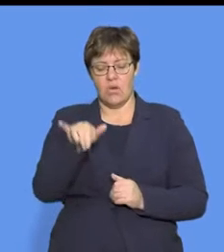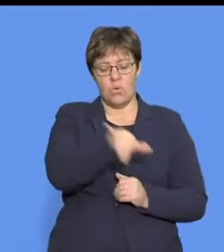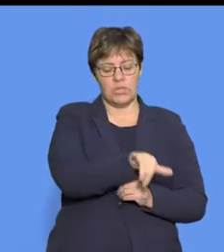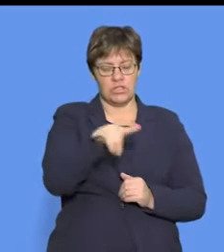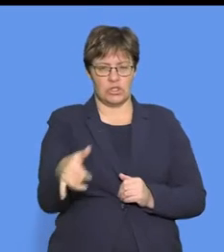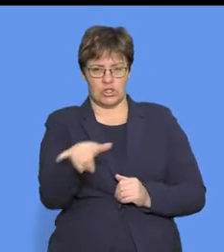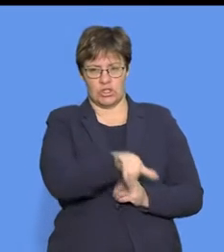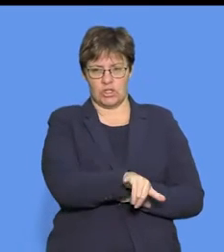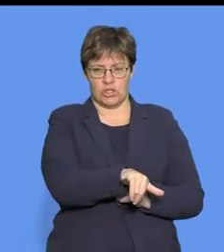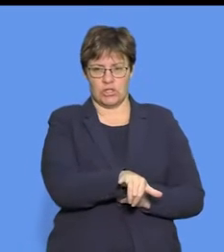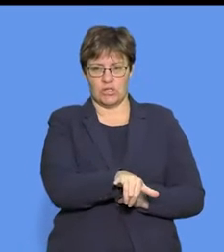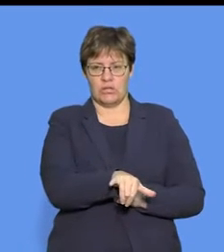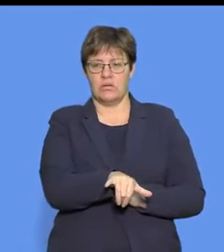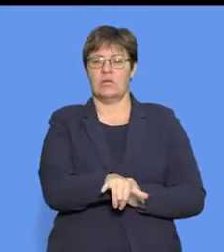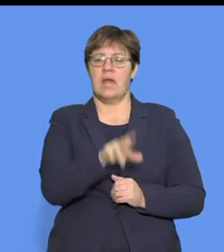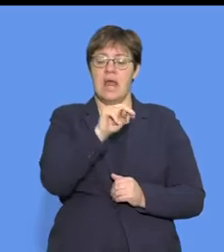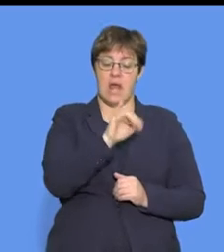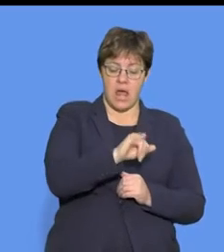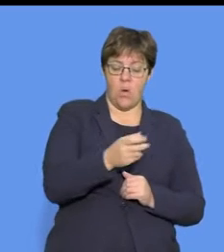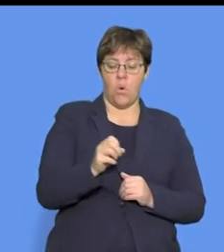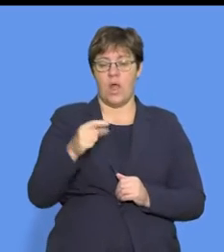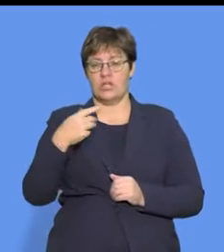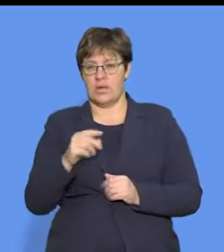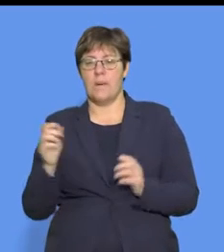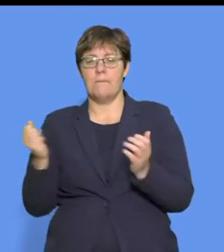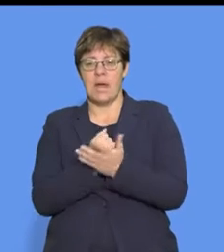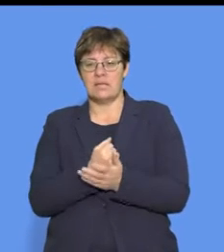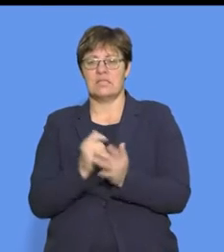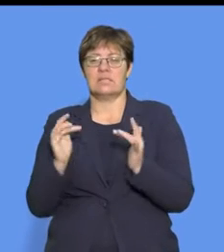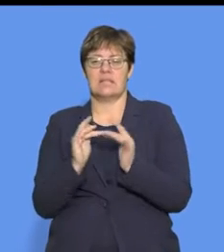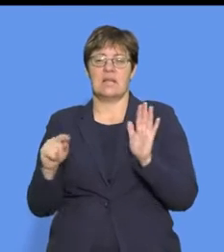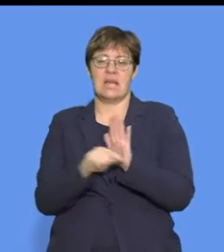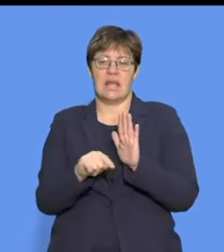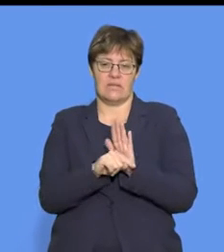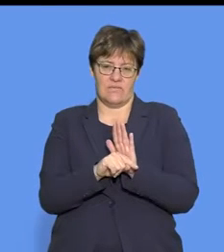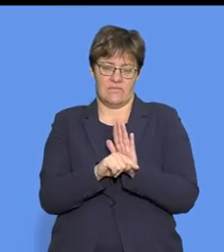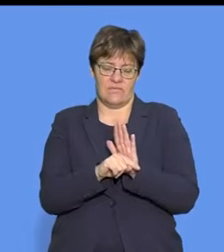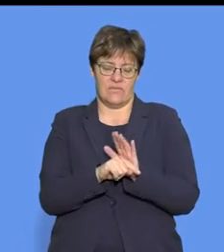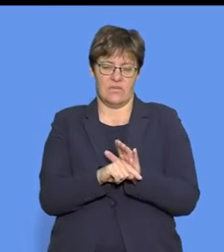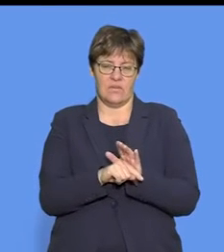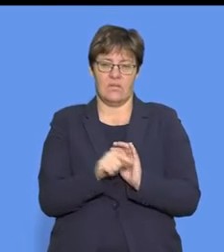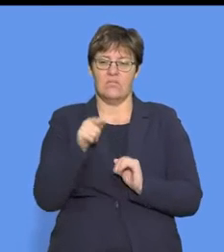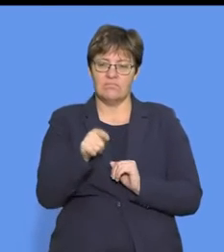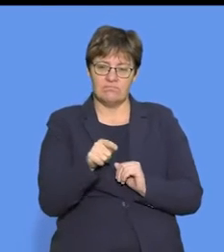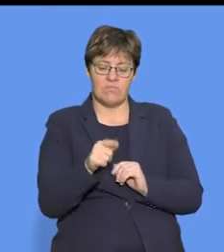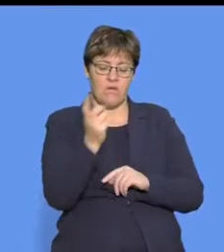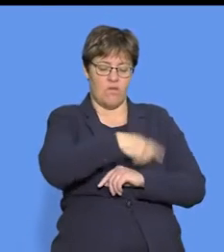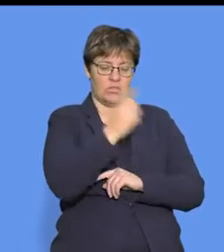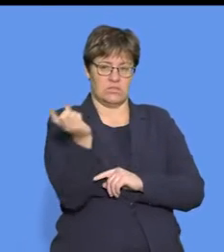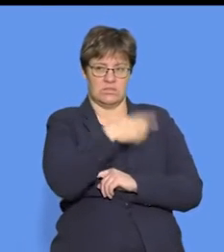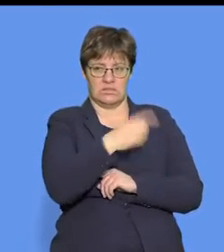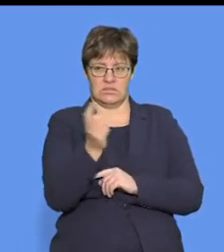It says here, which electrode, nickel or silver, must be connected to the negative